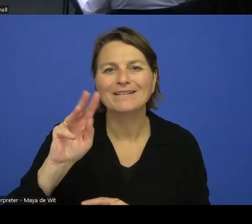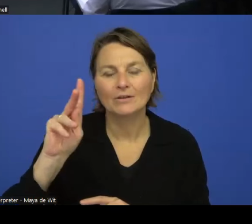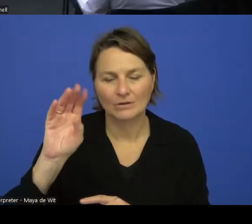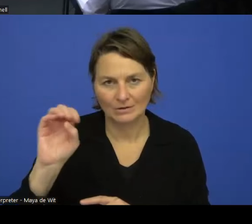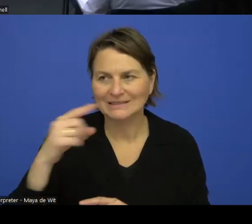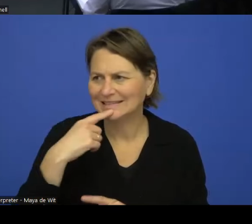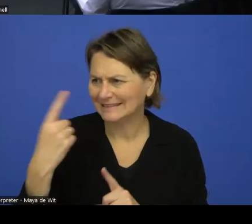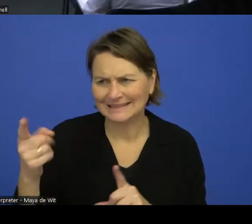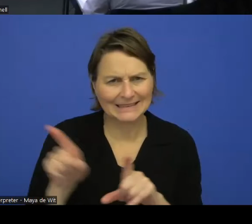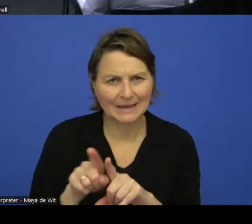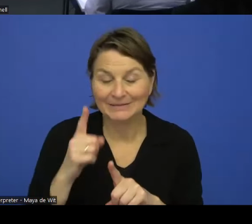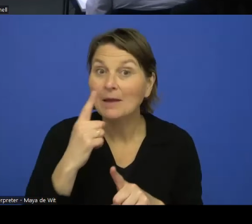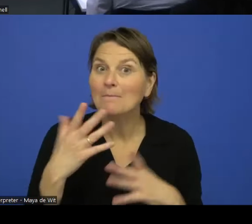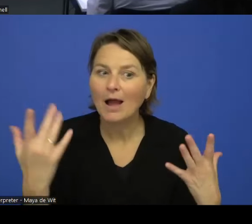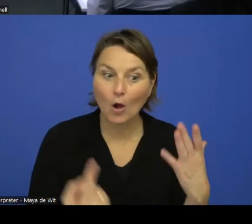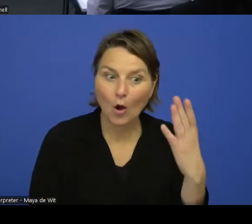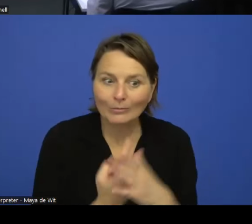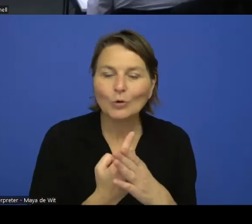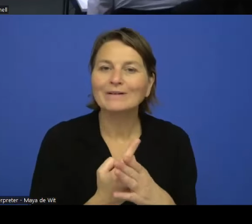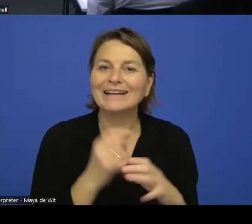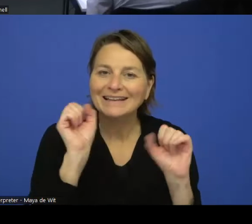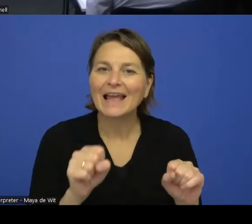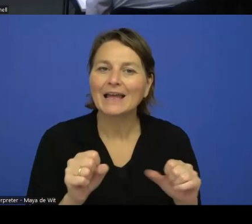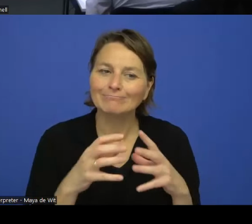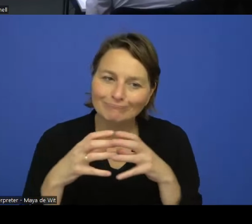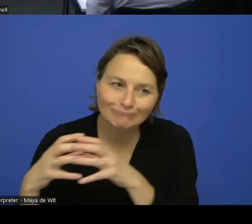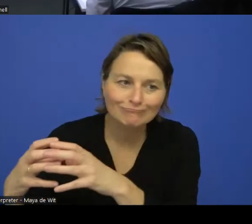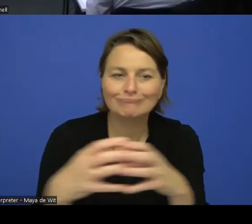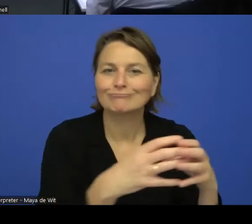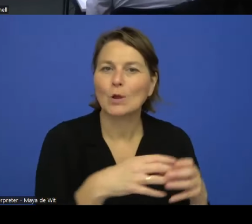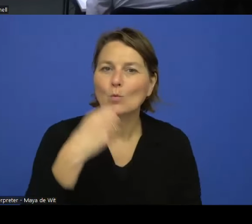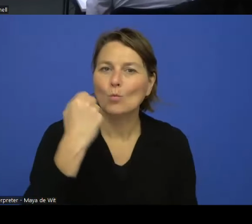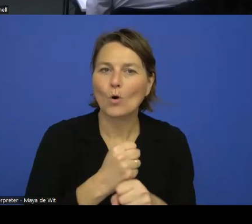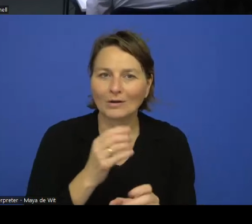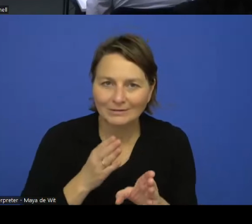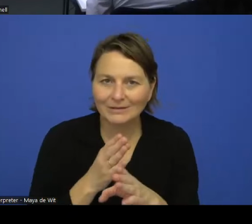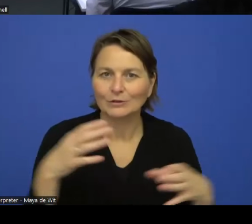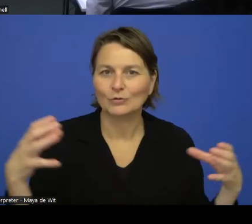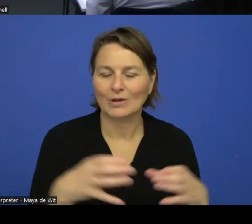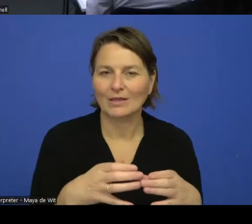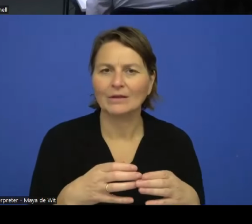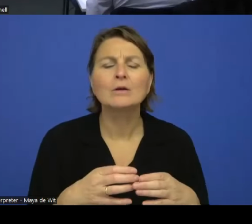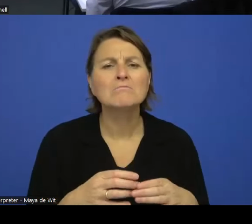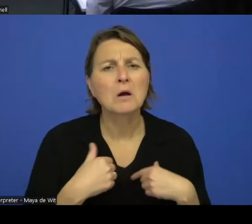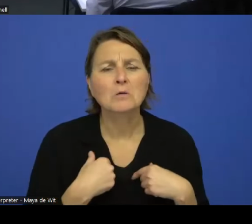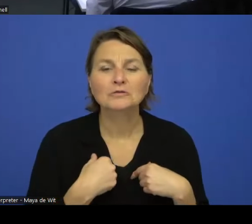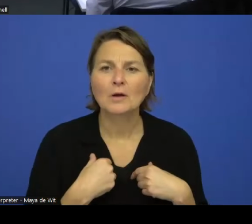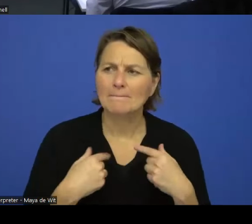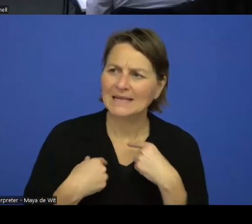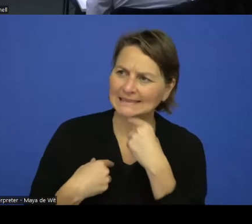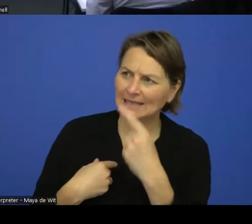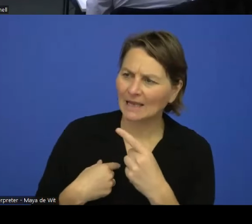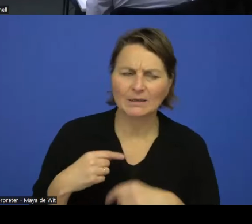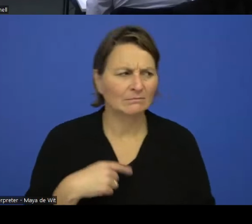together with different people, to learn from them, to get my perspectives challenged.